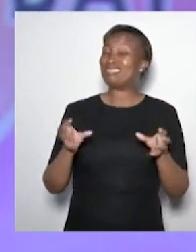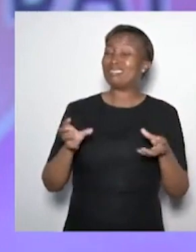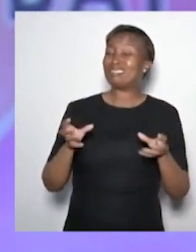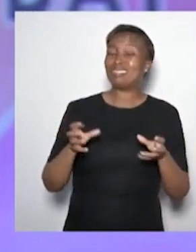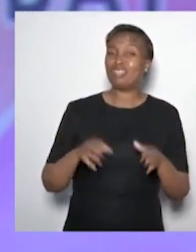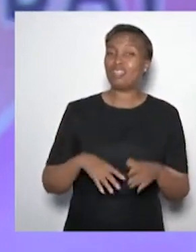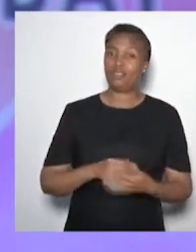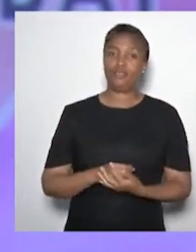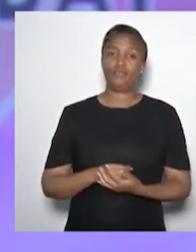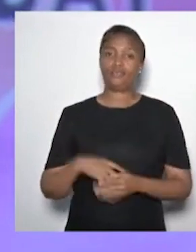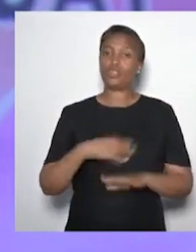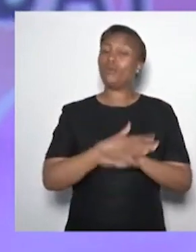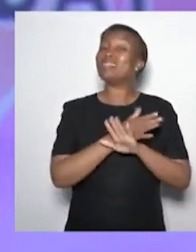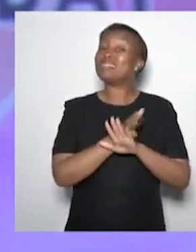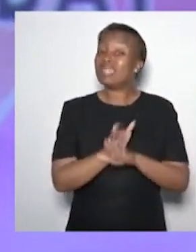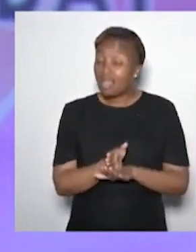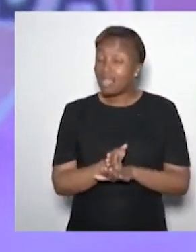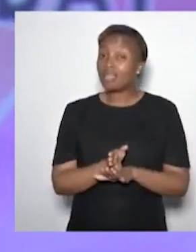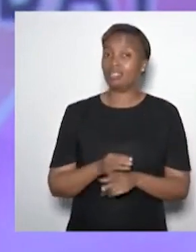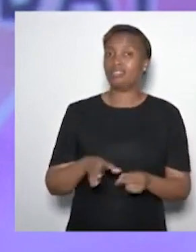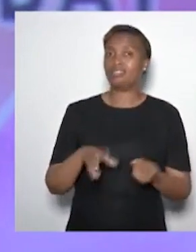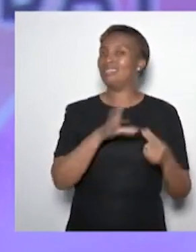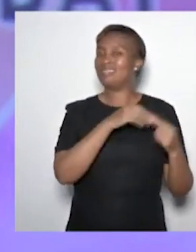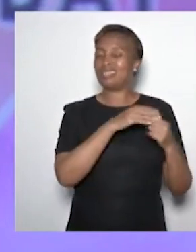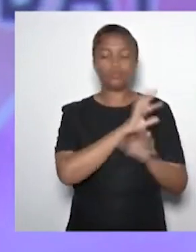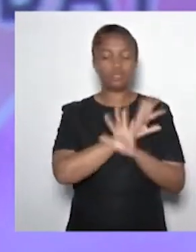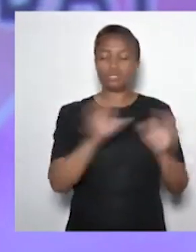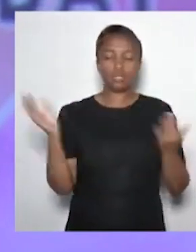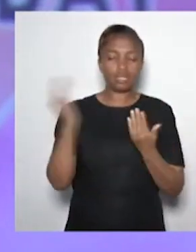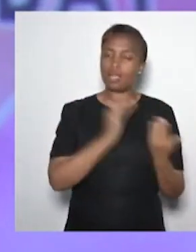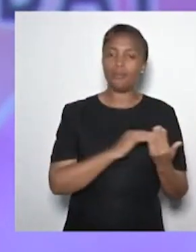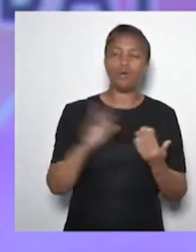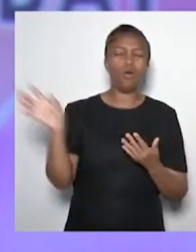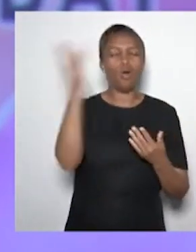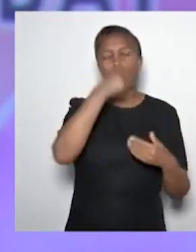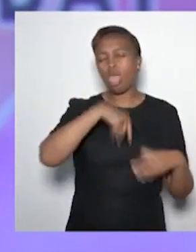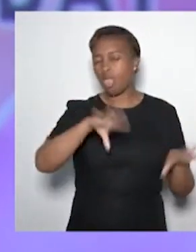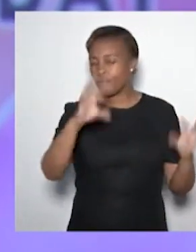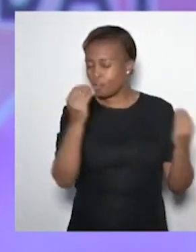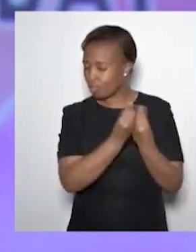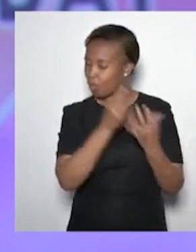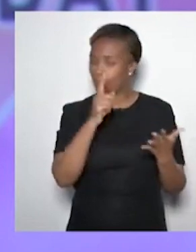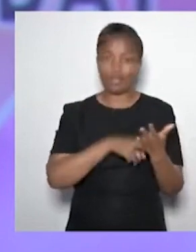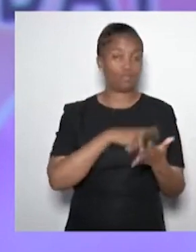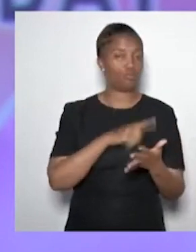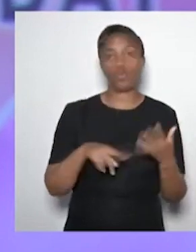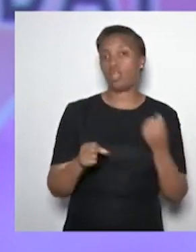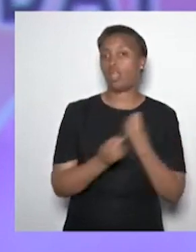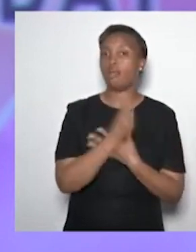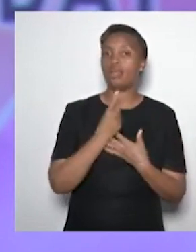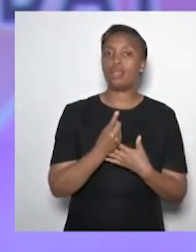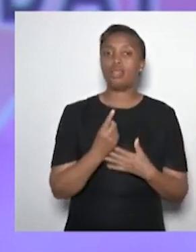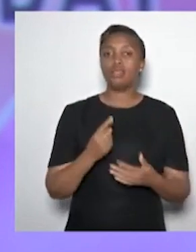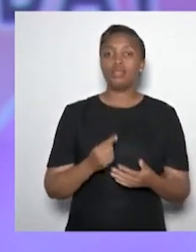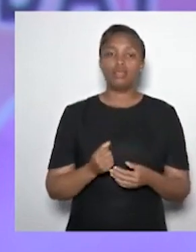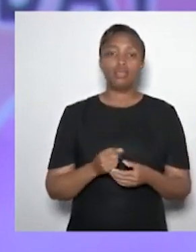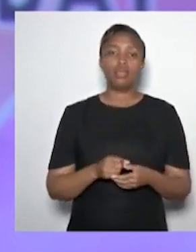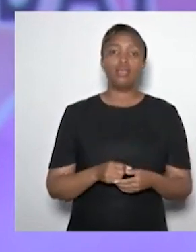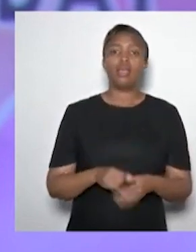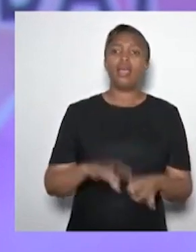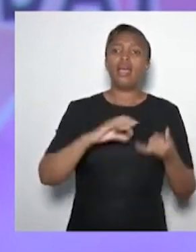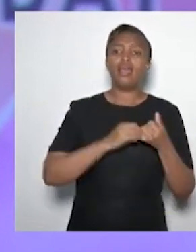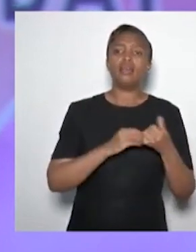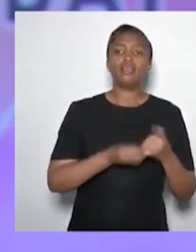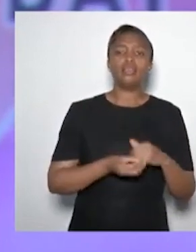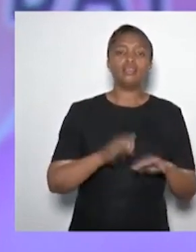delayed, the couple stayed away, everything was wrong. And I tried to delay the service as long